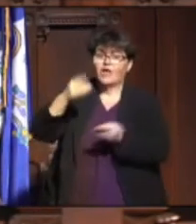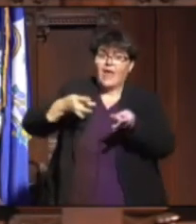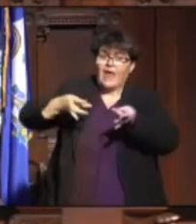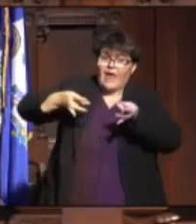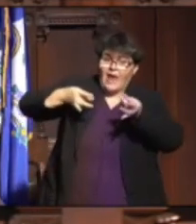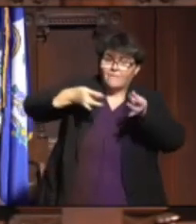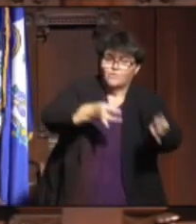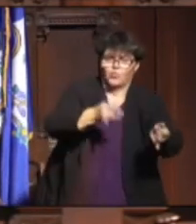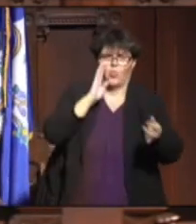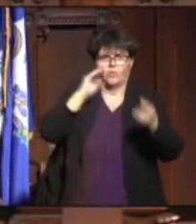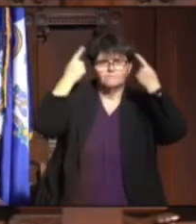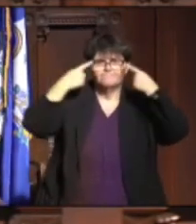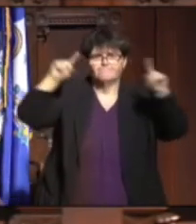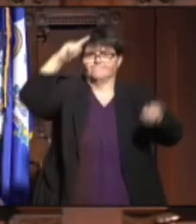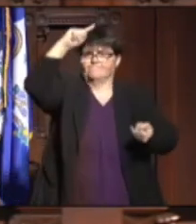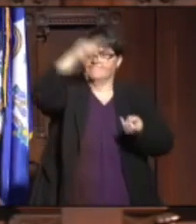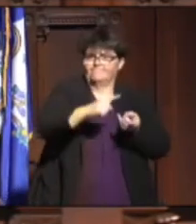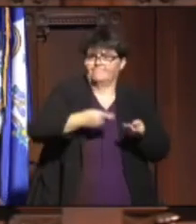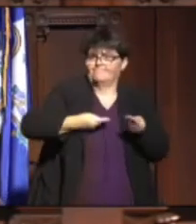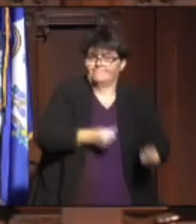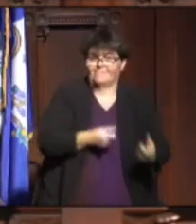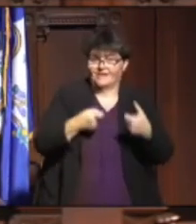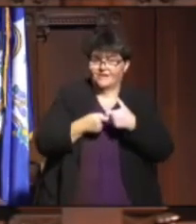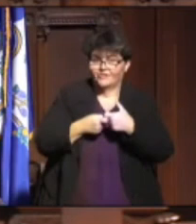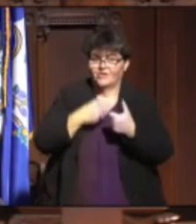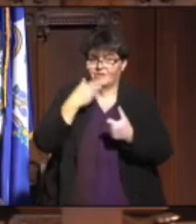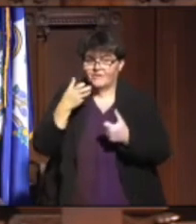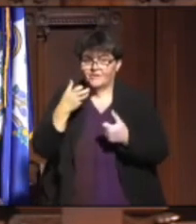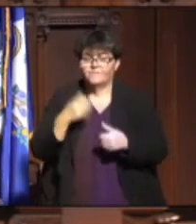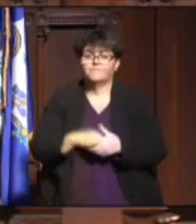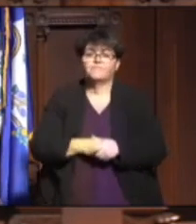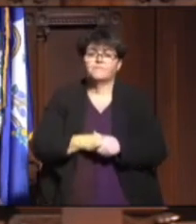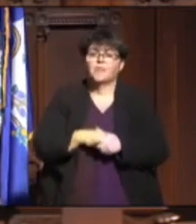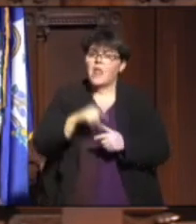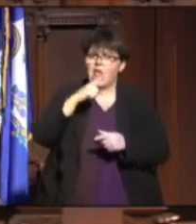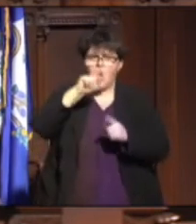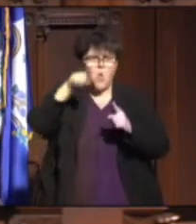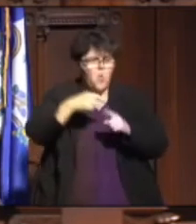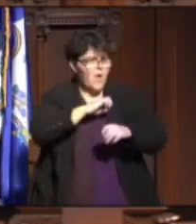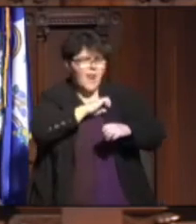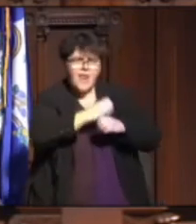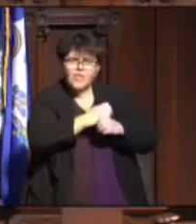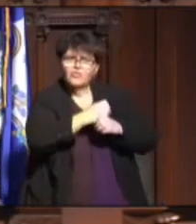and housing, we've got to do more to make our state more affordable.